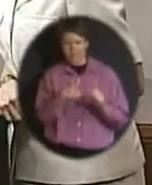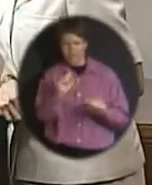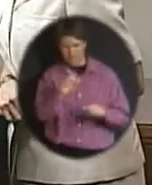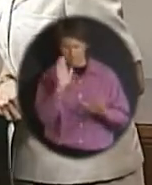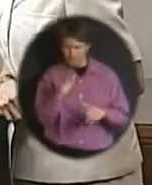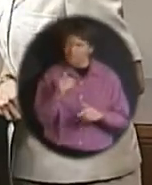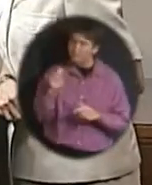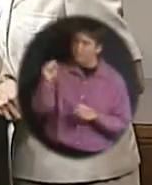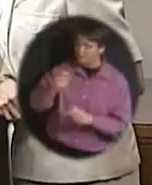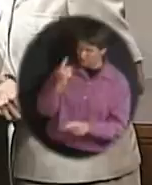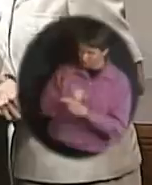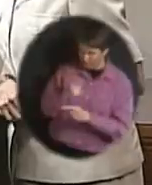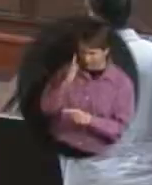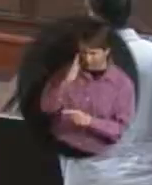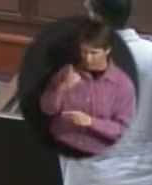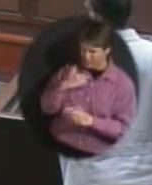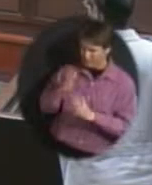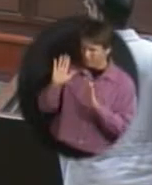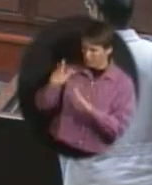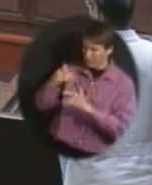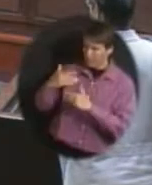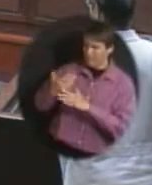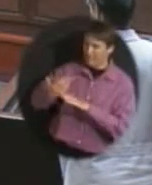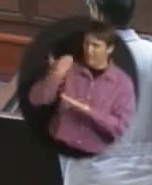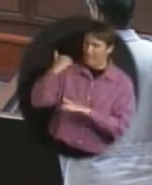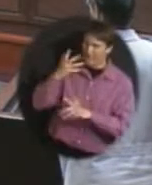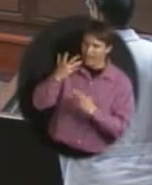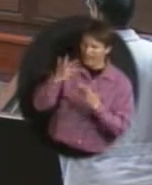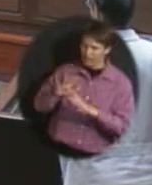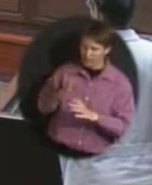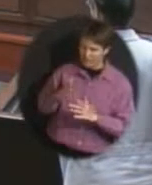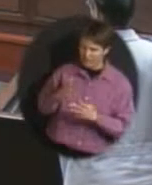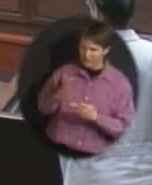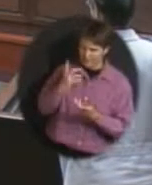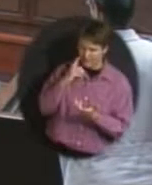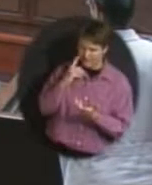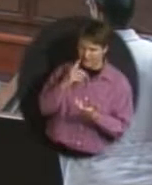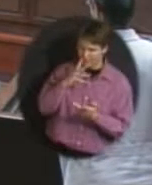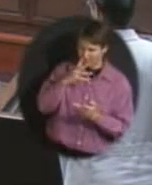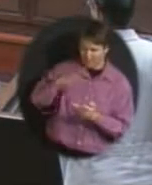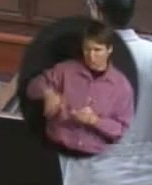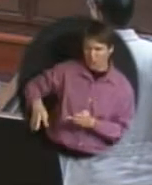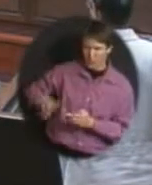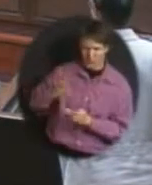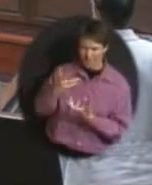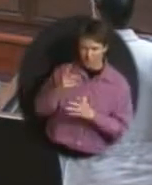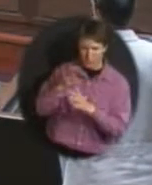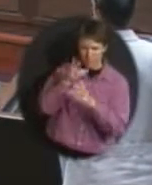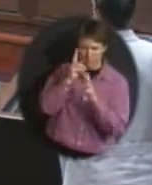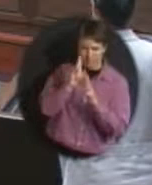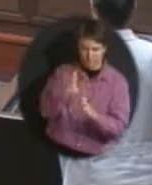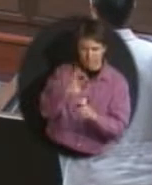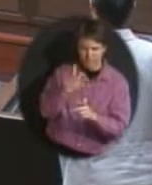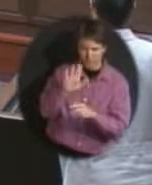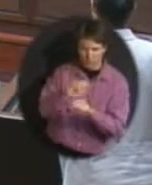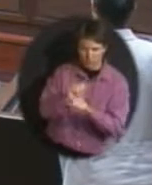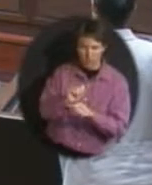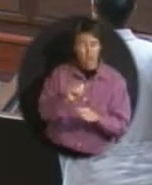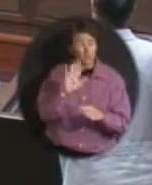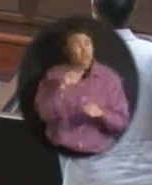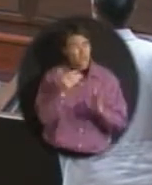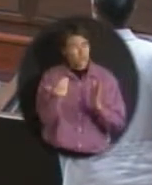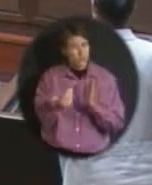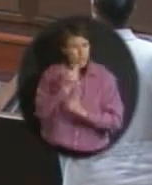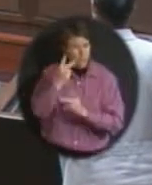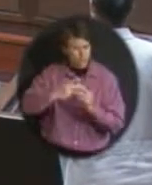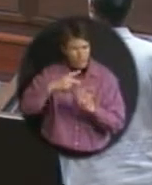know they've done work in the past, and I just don't want it to fall by the wayside that we would not acknowledge their work in the past. And Is it a brand-new